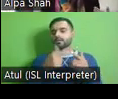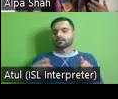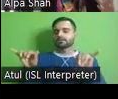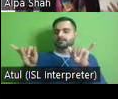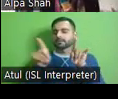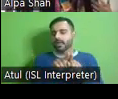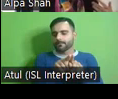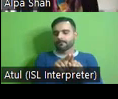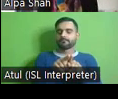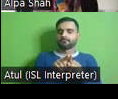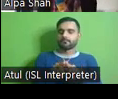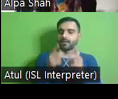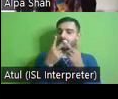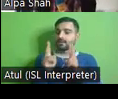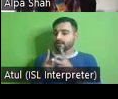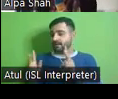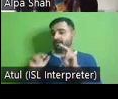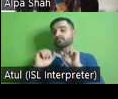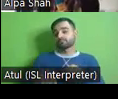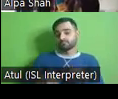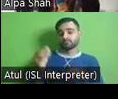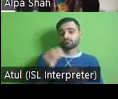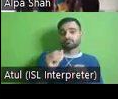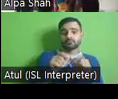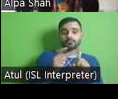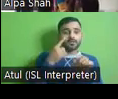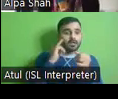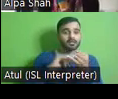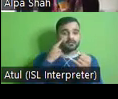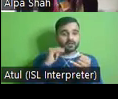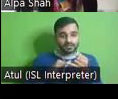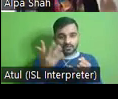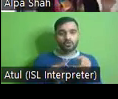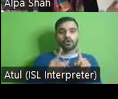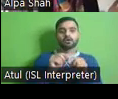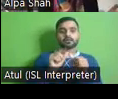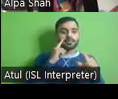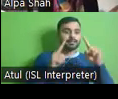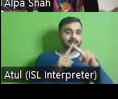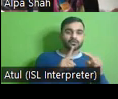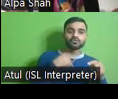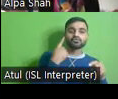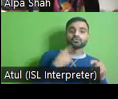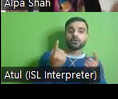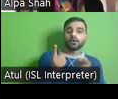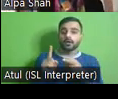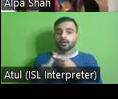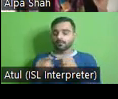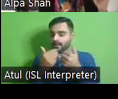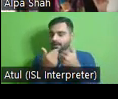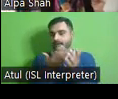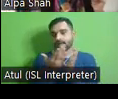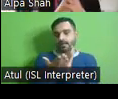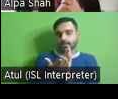similarities and differences also between Adivasis and Dalits, or rather those who happen to be categorized as